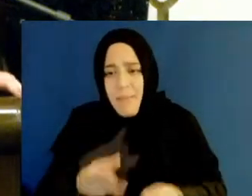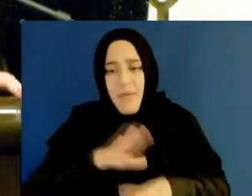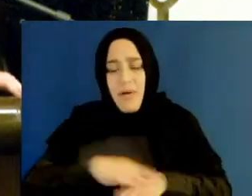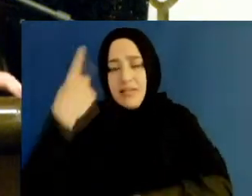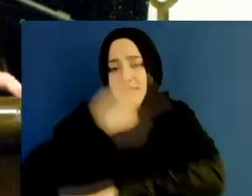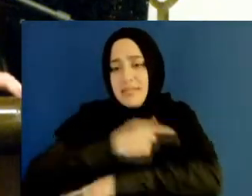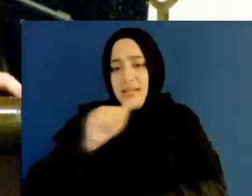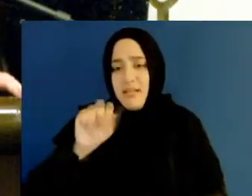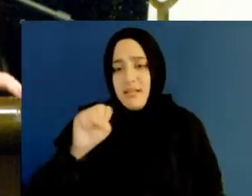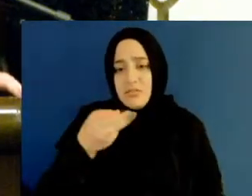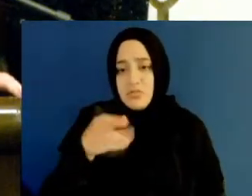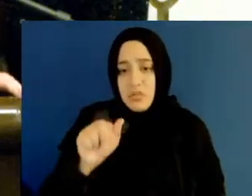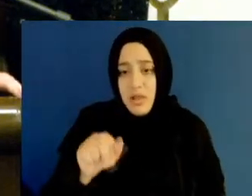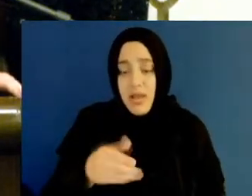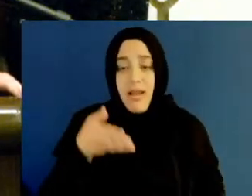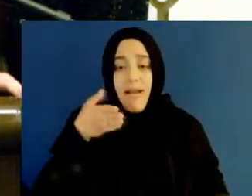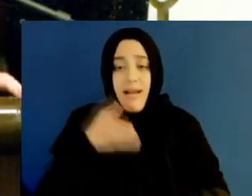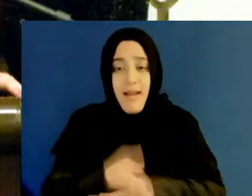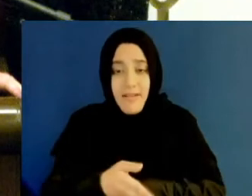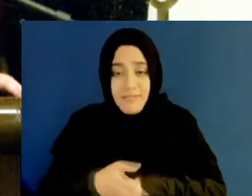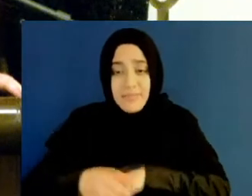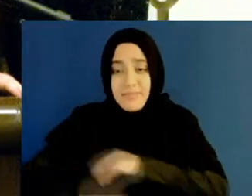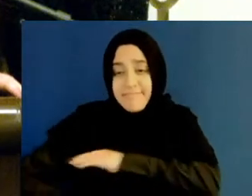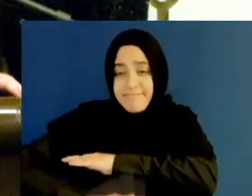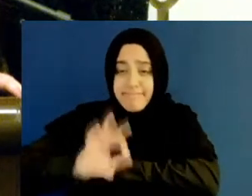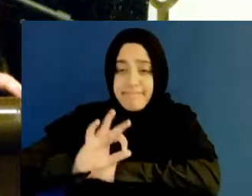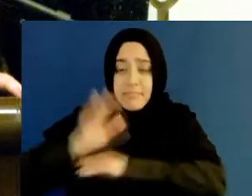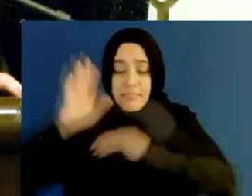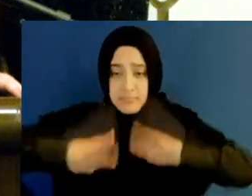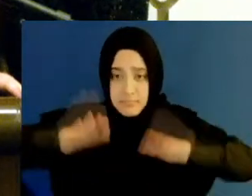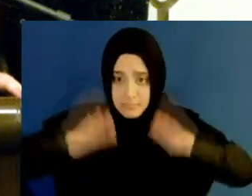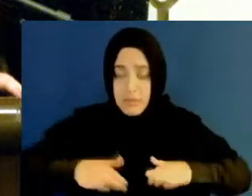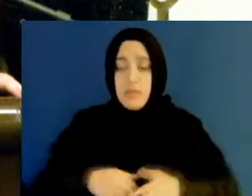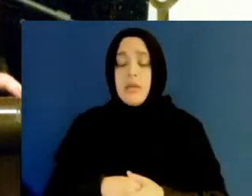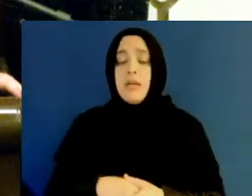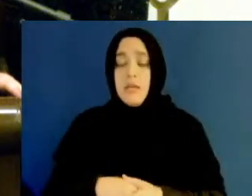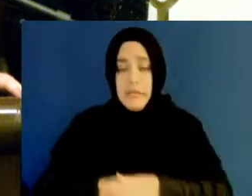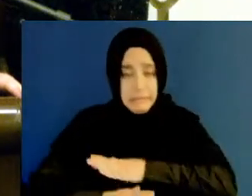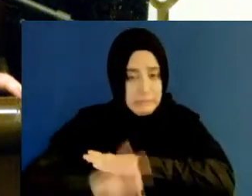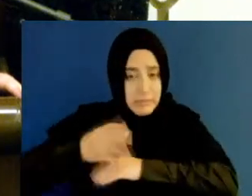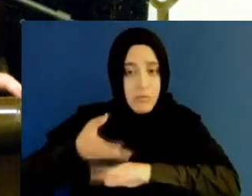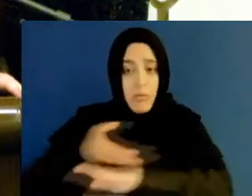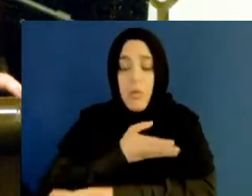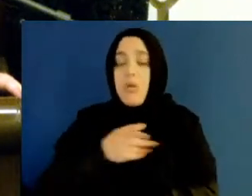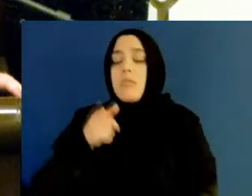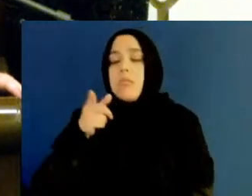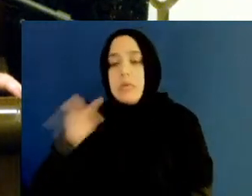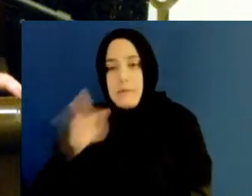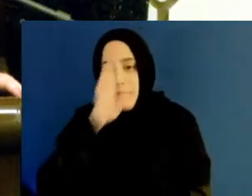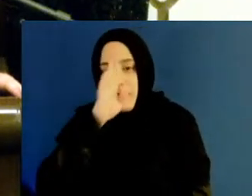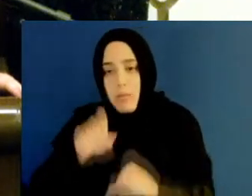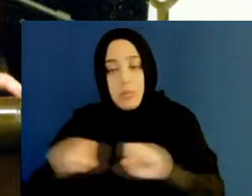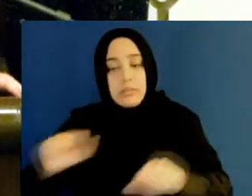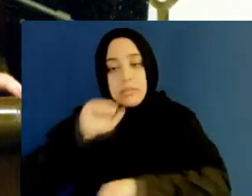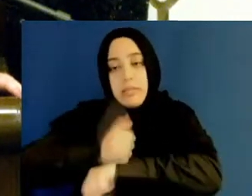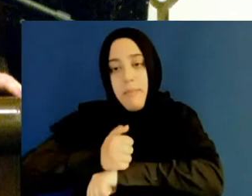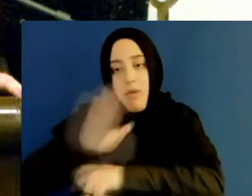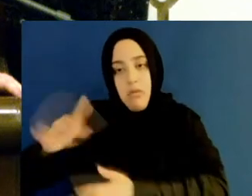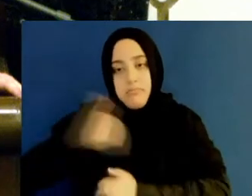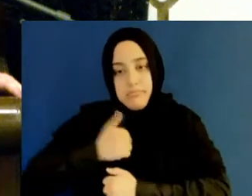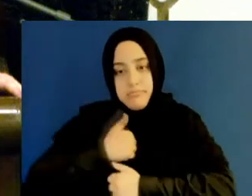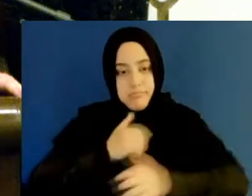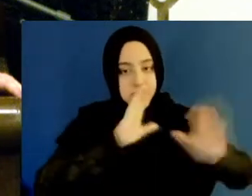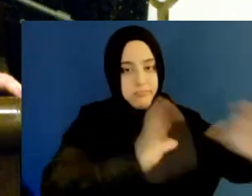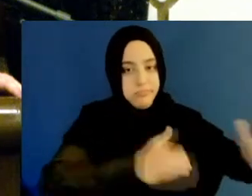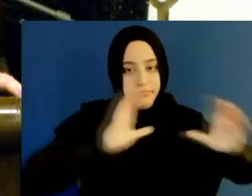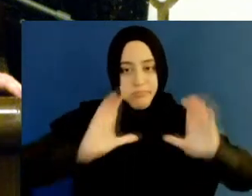Fajr, Imam al-Hussein arranged his army into three ranks. You have the center flank with the